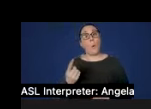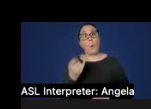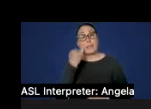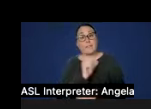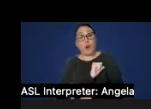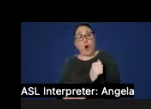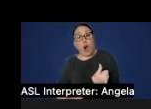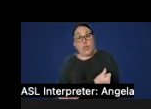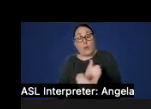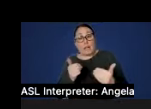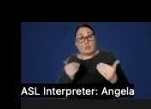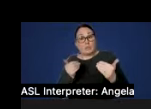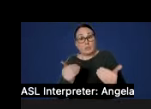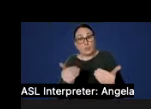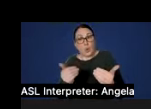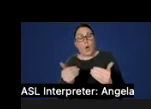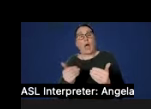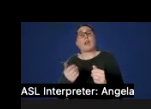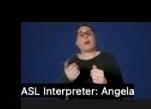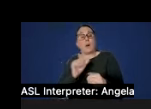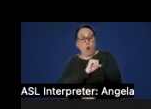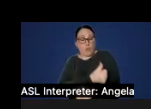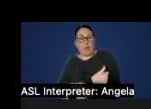not automatic. And